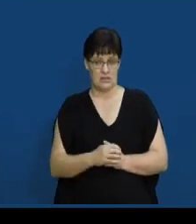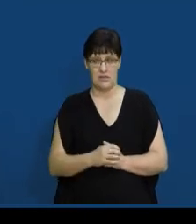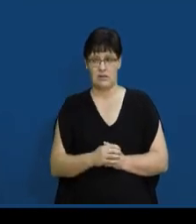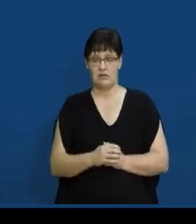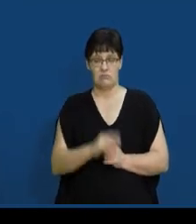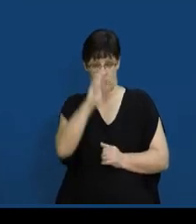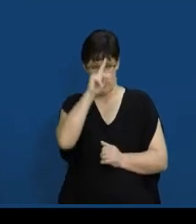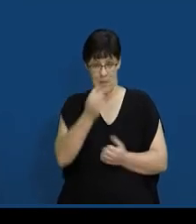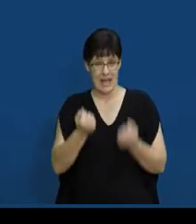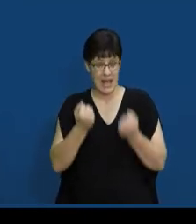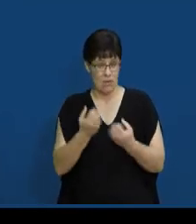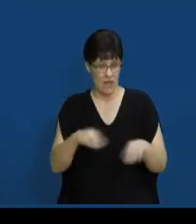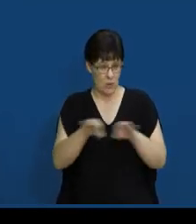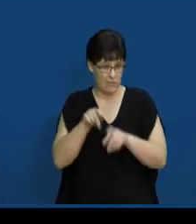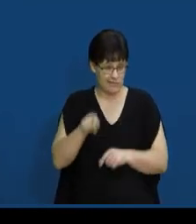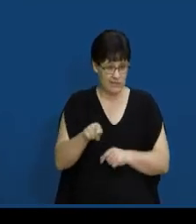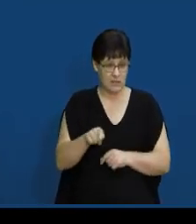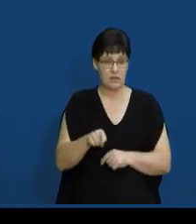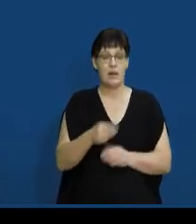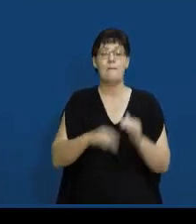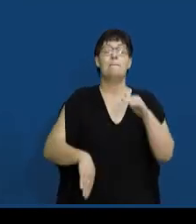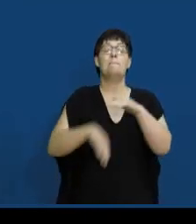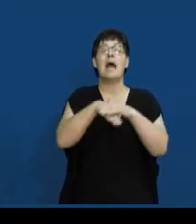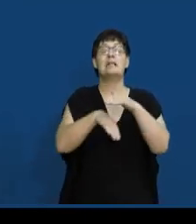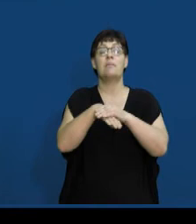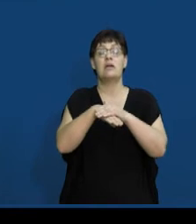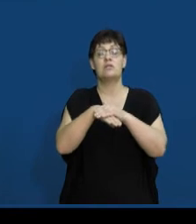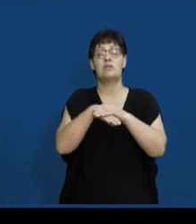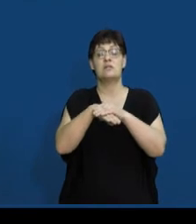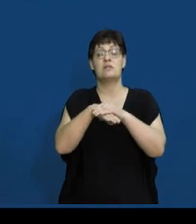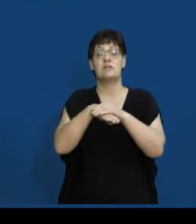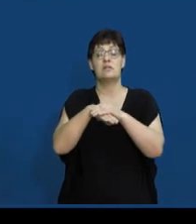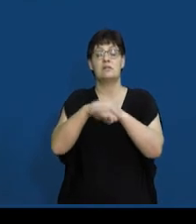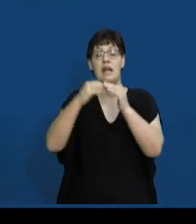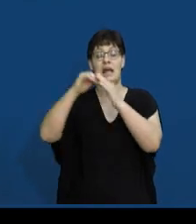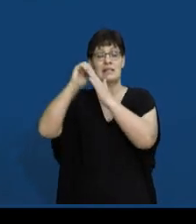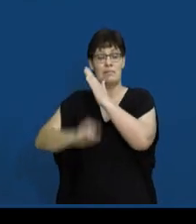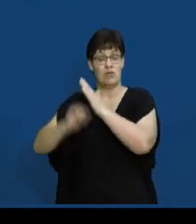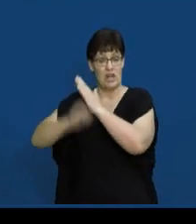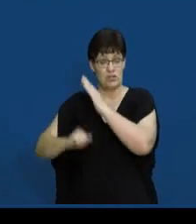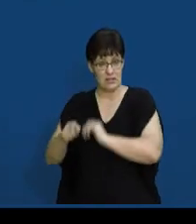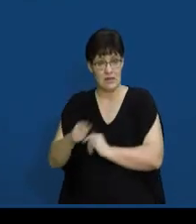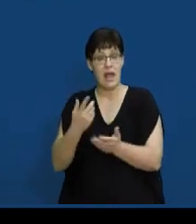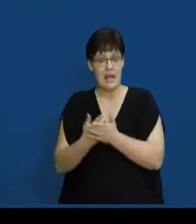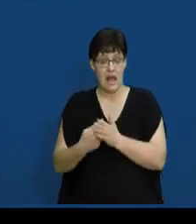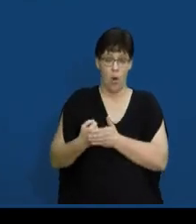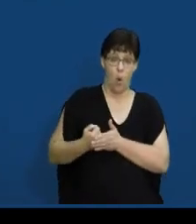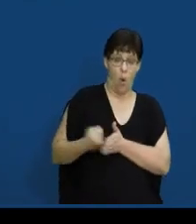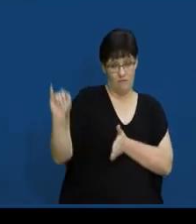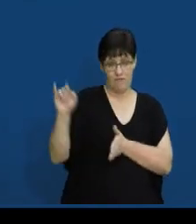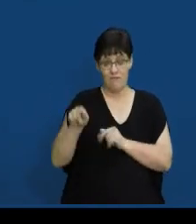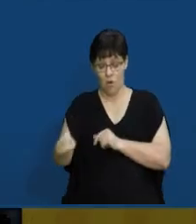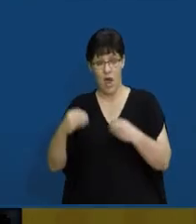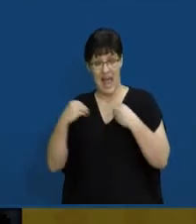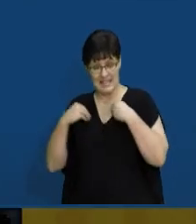Remember that carrying value we worked out? The maximum depreciation that you can write off on this particular